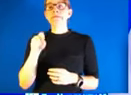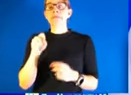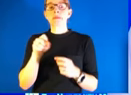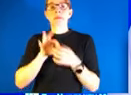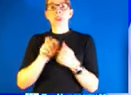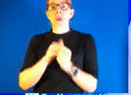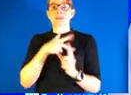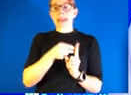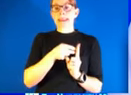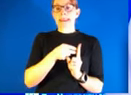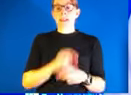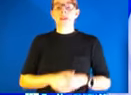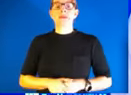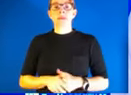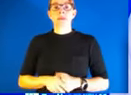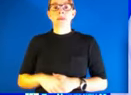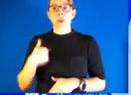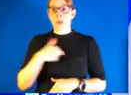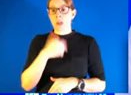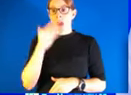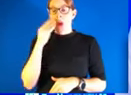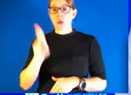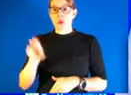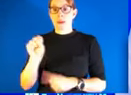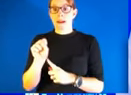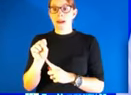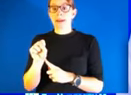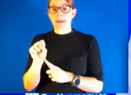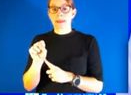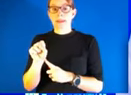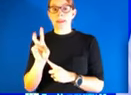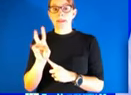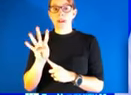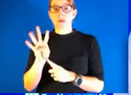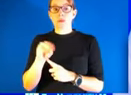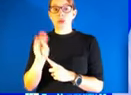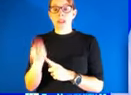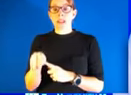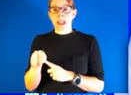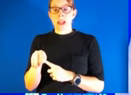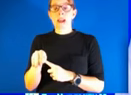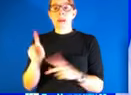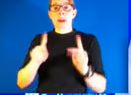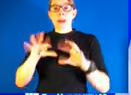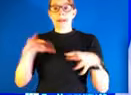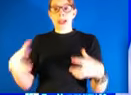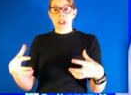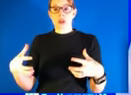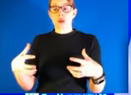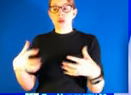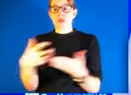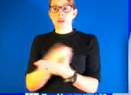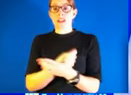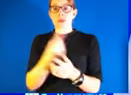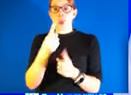that in the U.S., looking at that, there is 74% of the population has received at least one